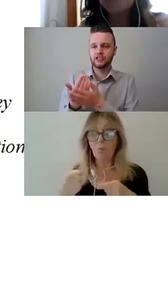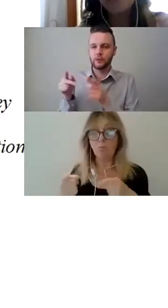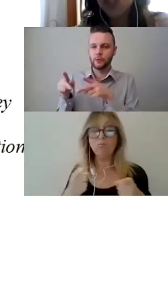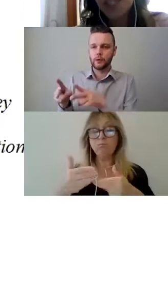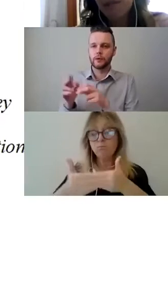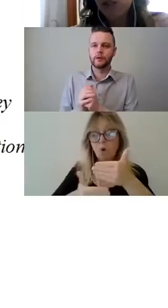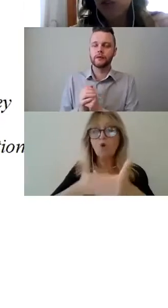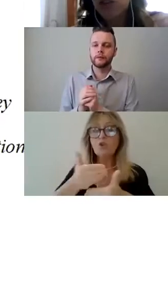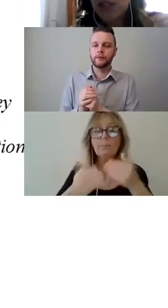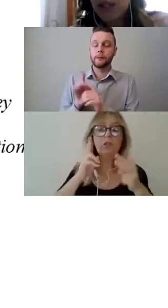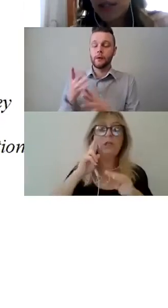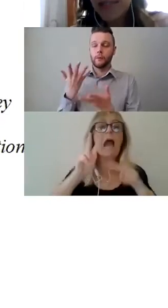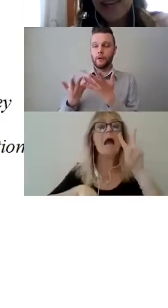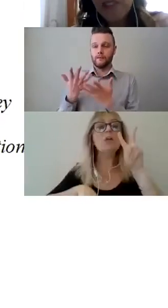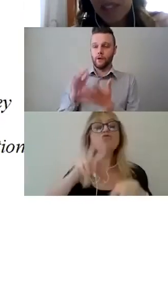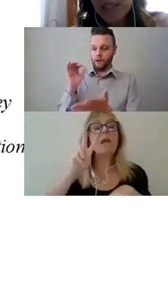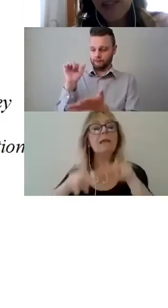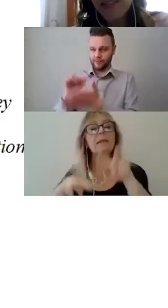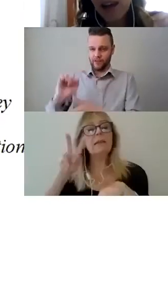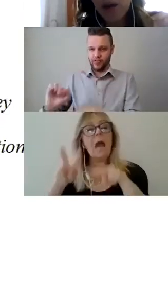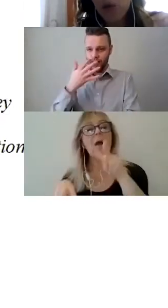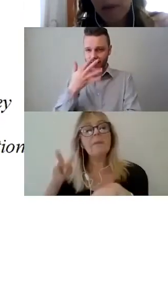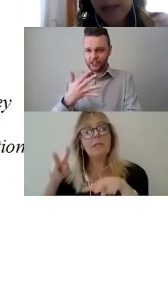pending verification of their age.